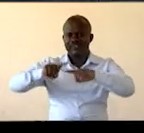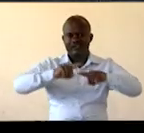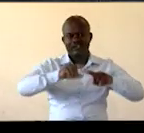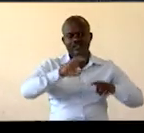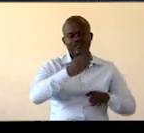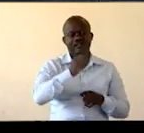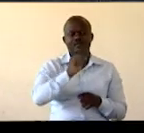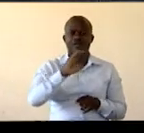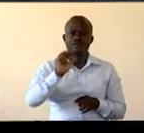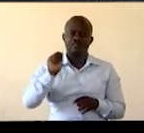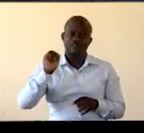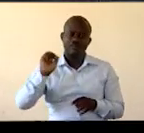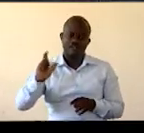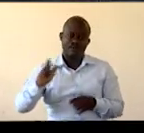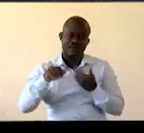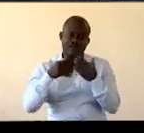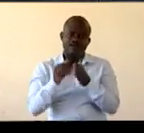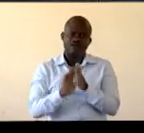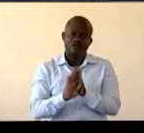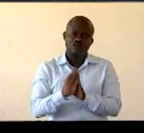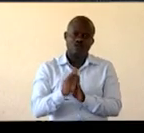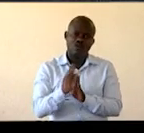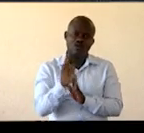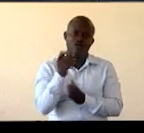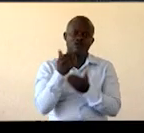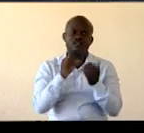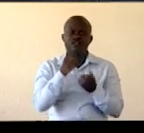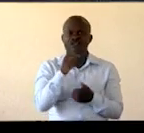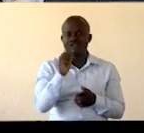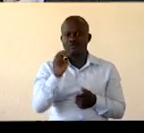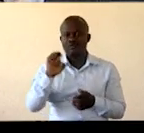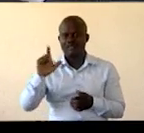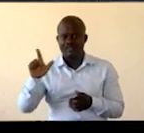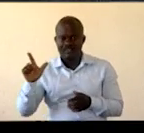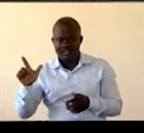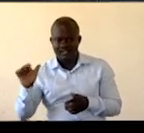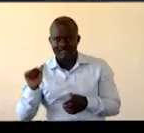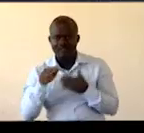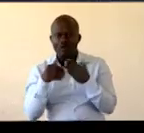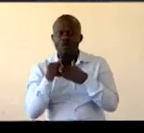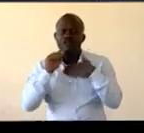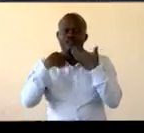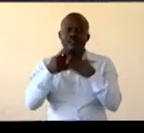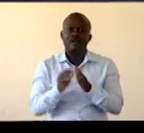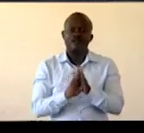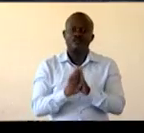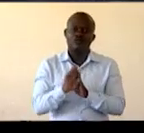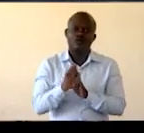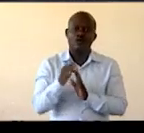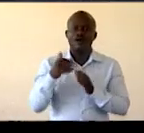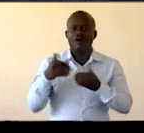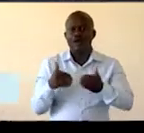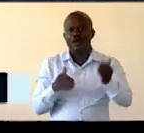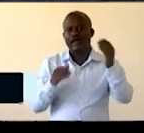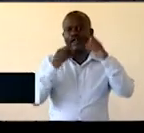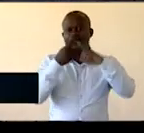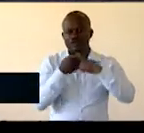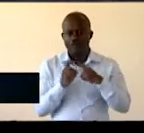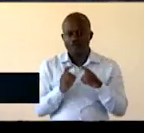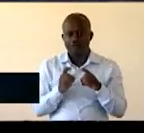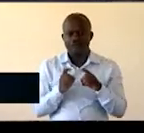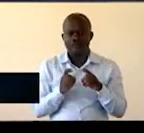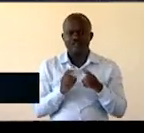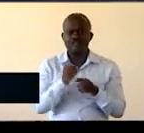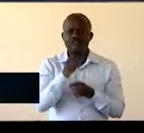chemicals. Plants can grow towards the stimuli, or they can grow away from